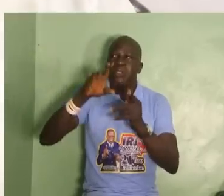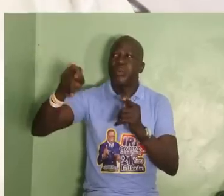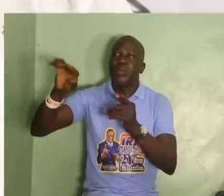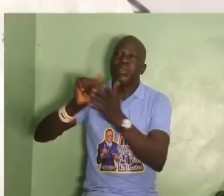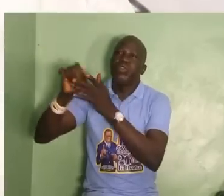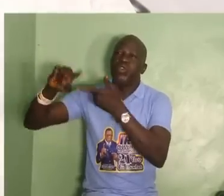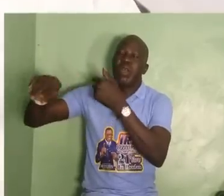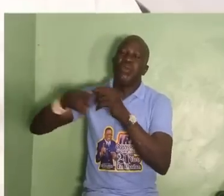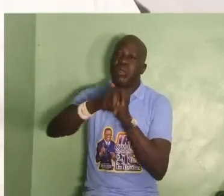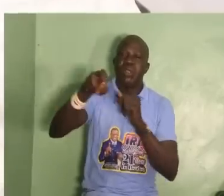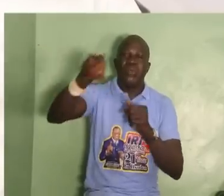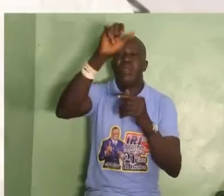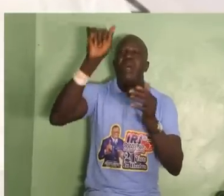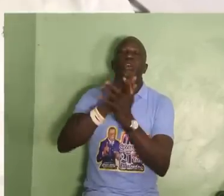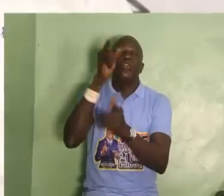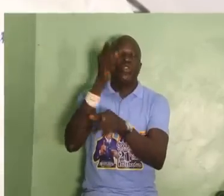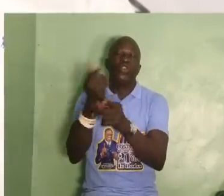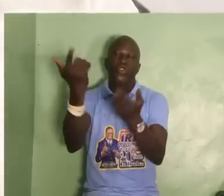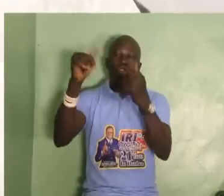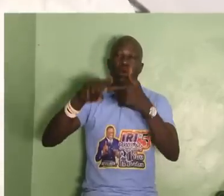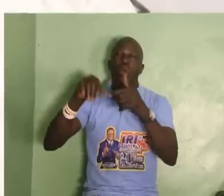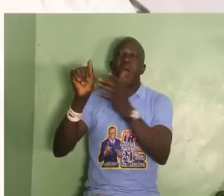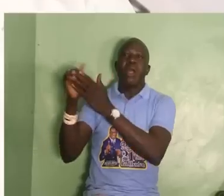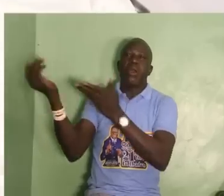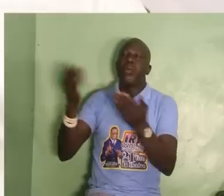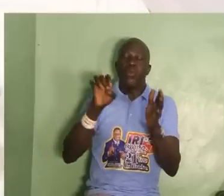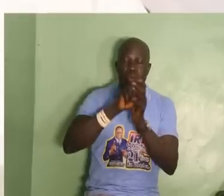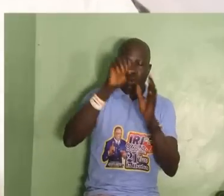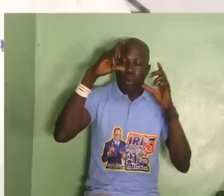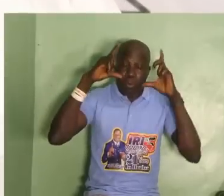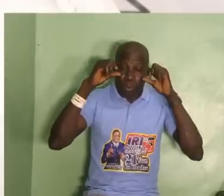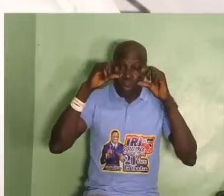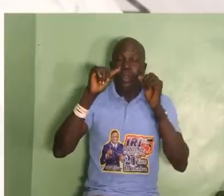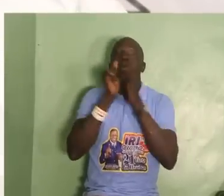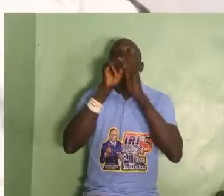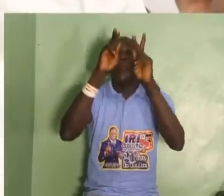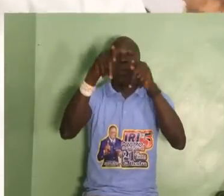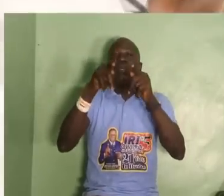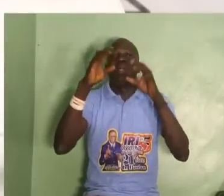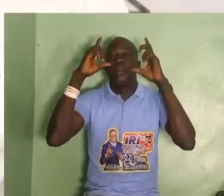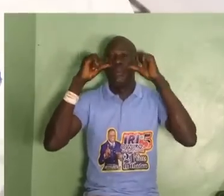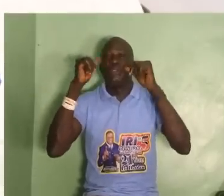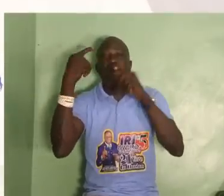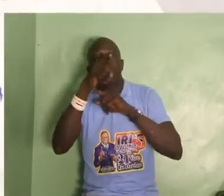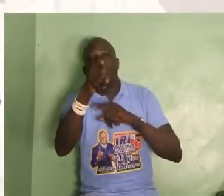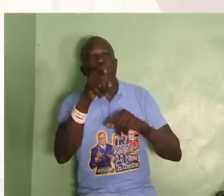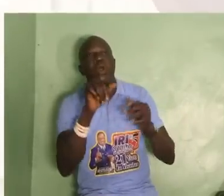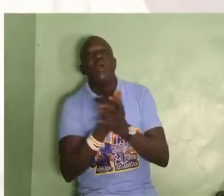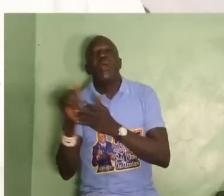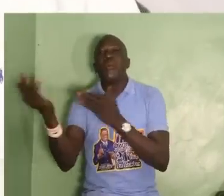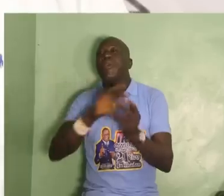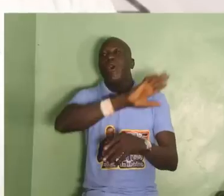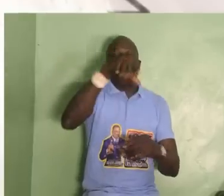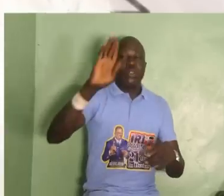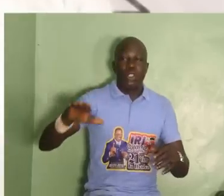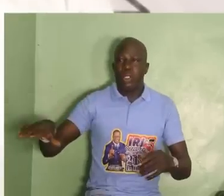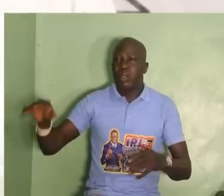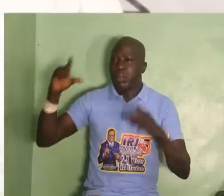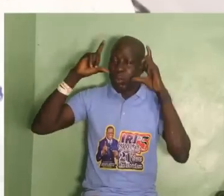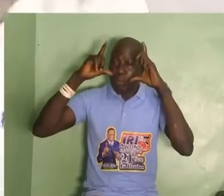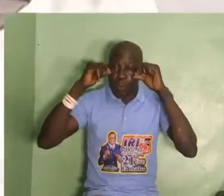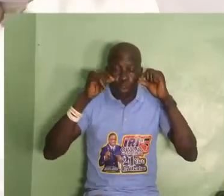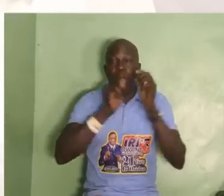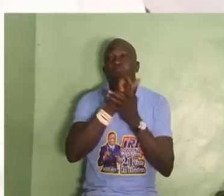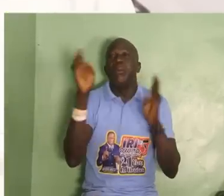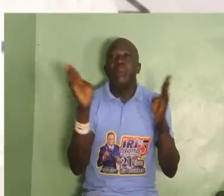anoint key you are not your key ben ne won ma o gbodo gba key yen pada I may your testimony no ma sele me mo